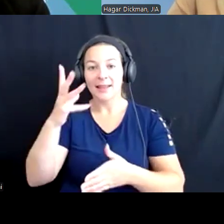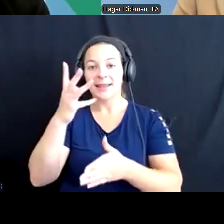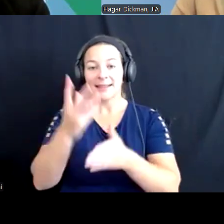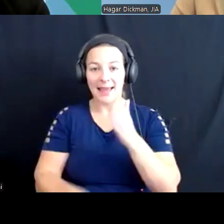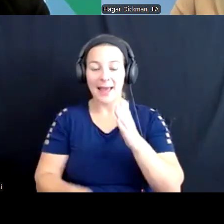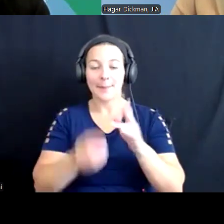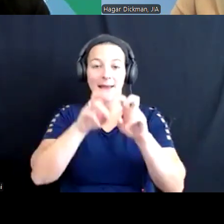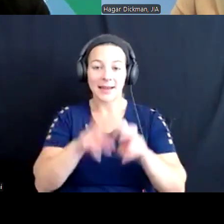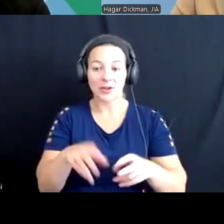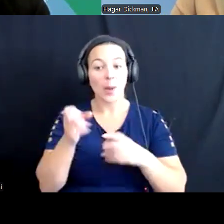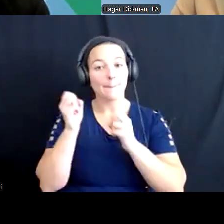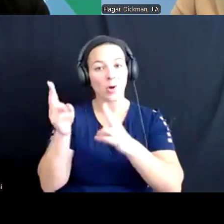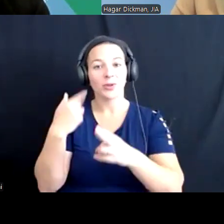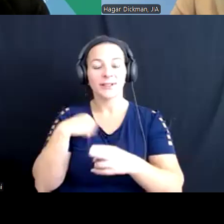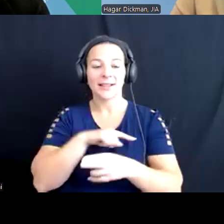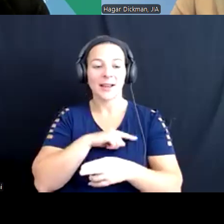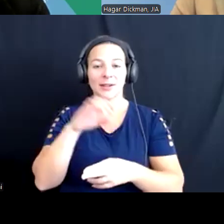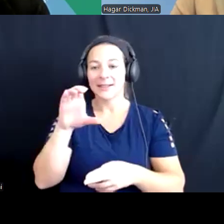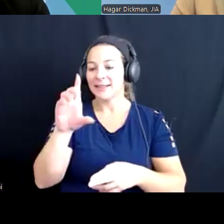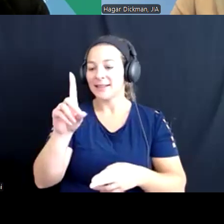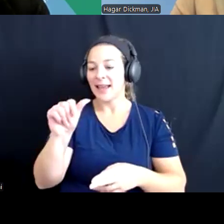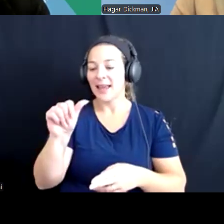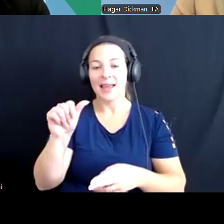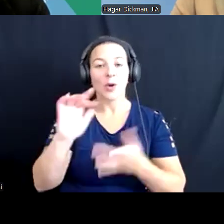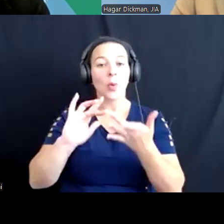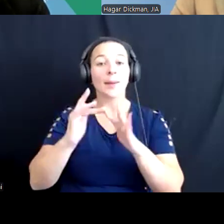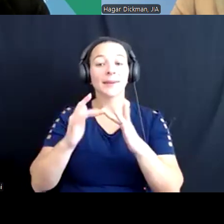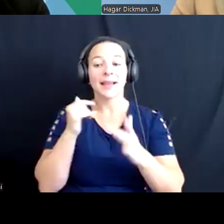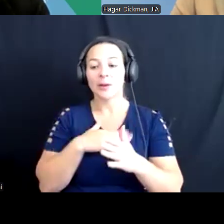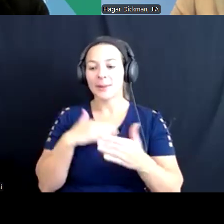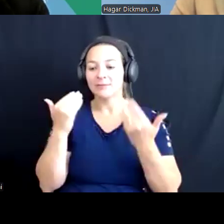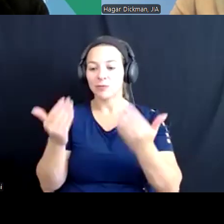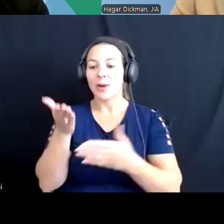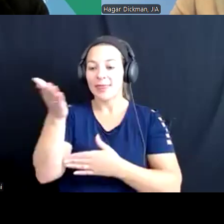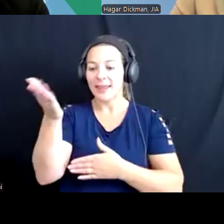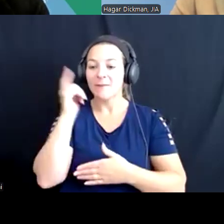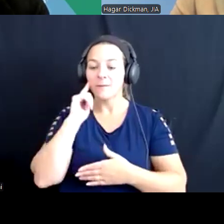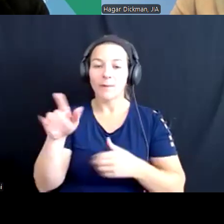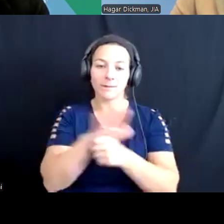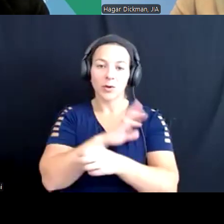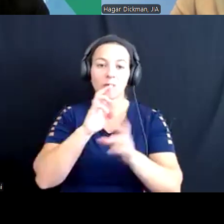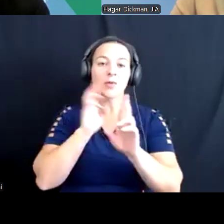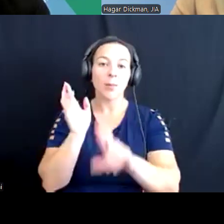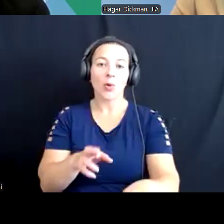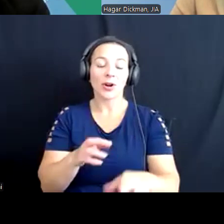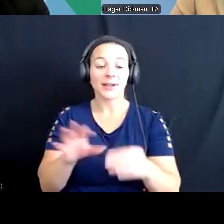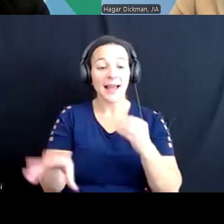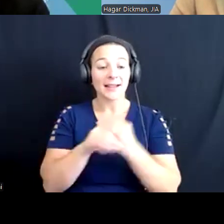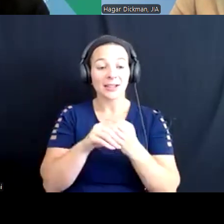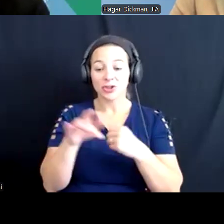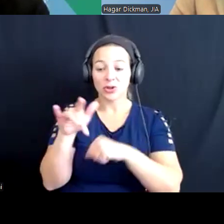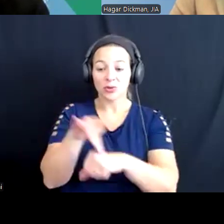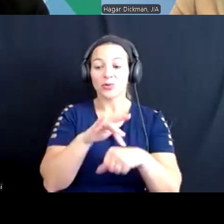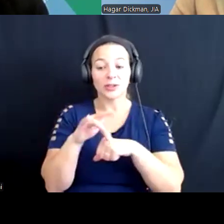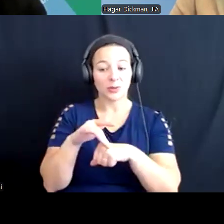posted to CDA's webpage. So please go there for the full report. Additional resources that may come